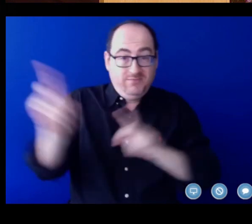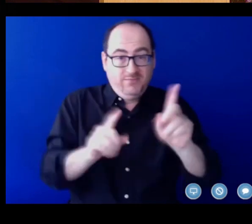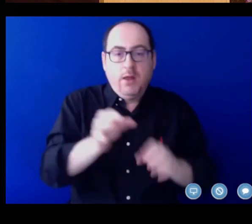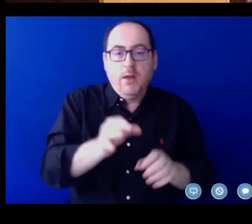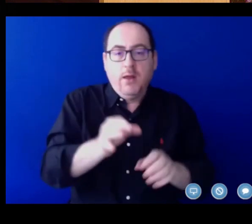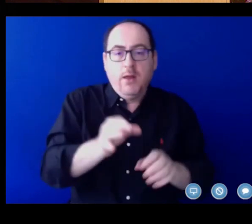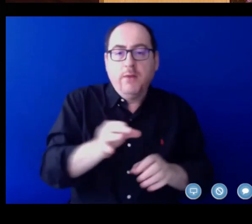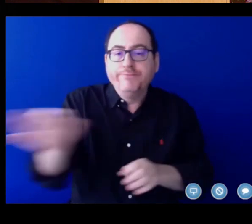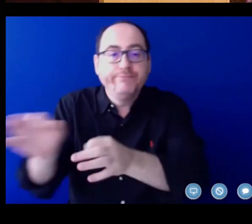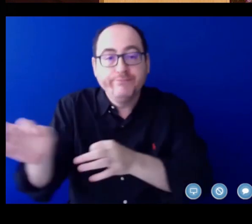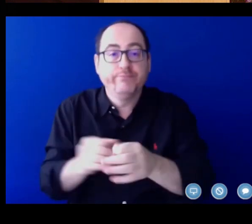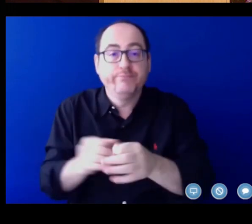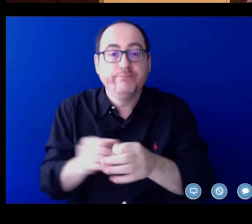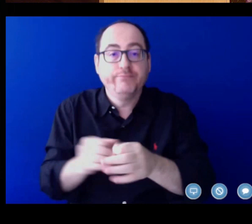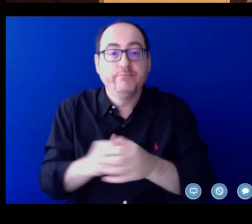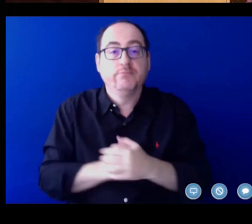for their families.